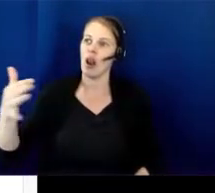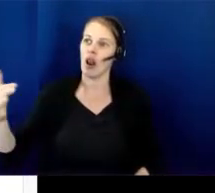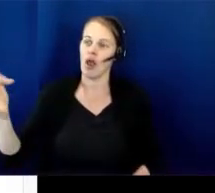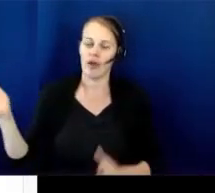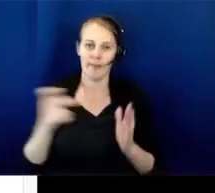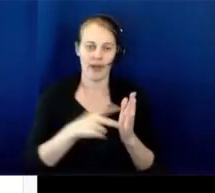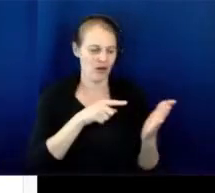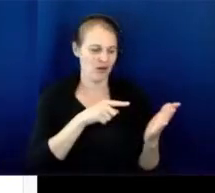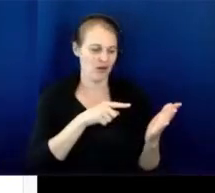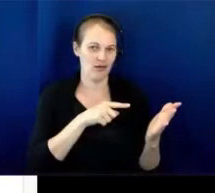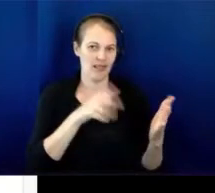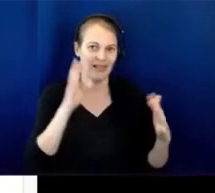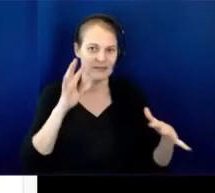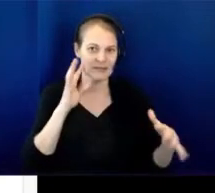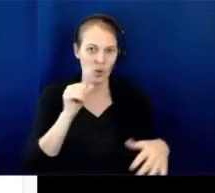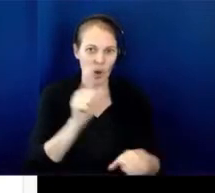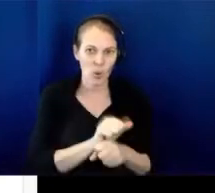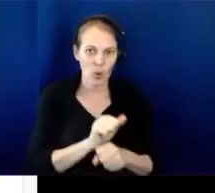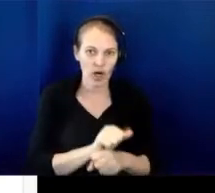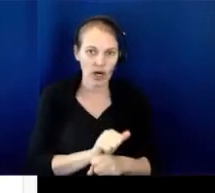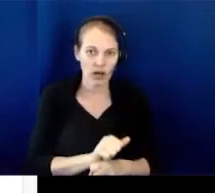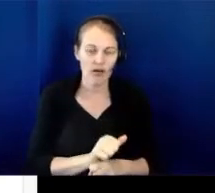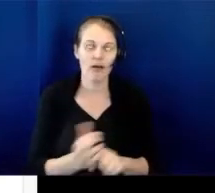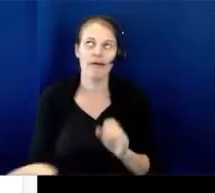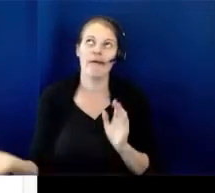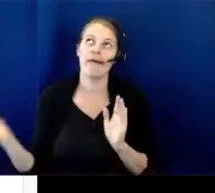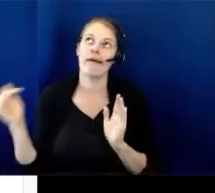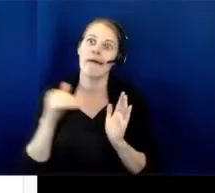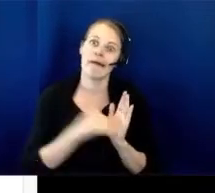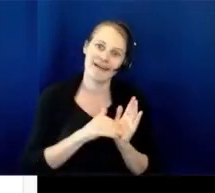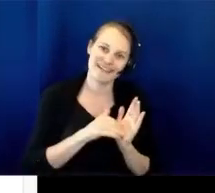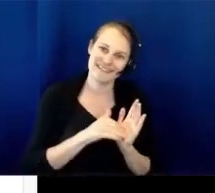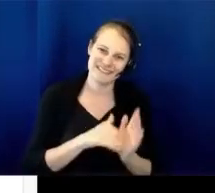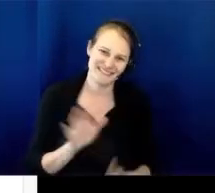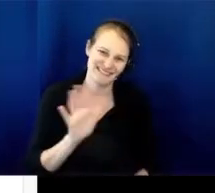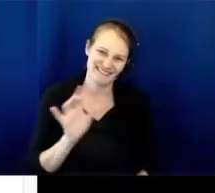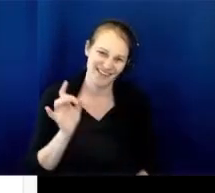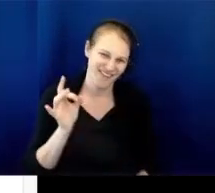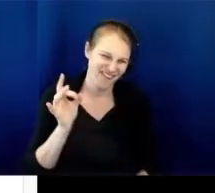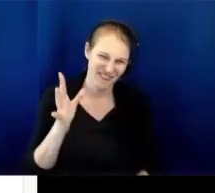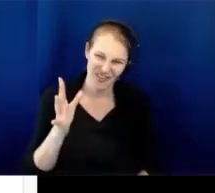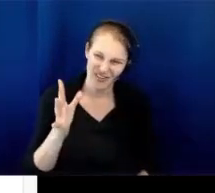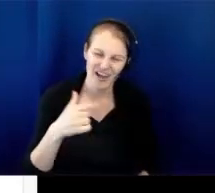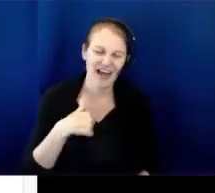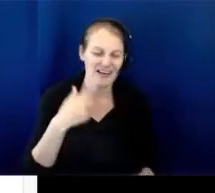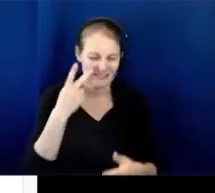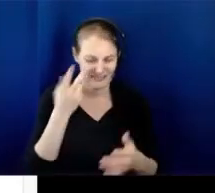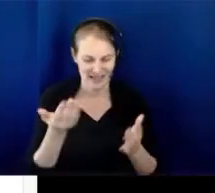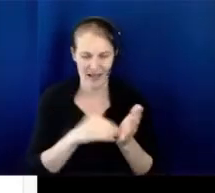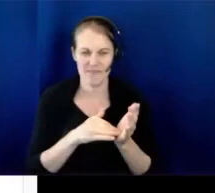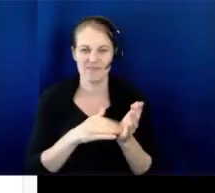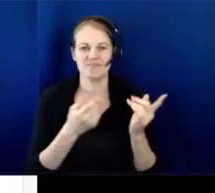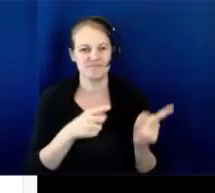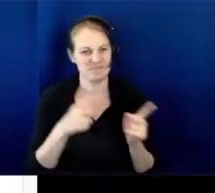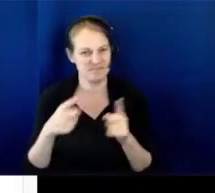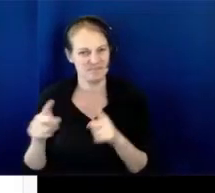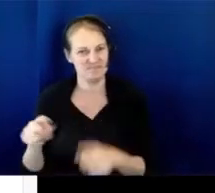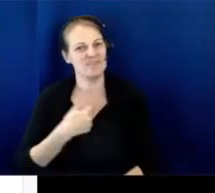sound wasn't working. Then you have to do it again. It's the worst feeling in the world. I've seen it happen a few times. I've done it